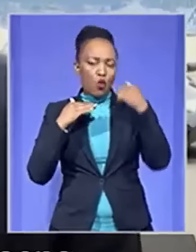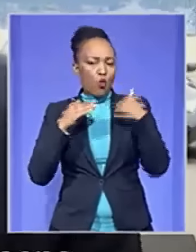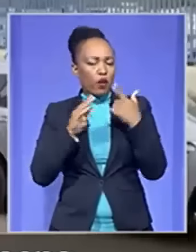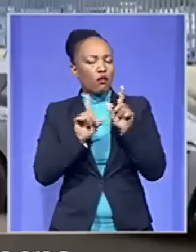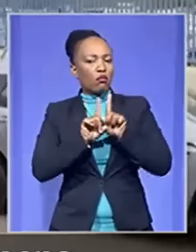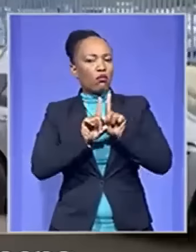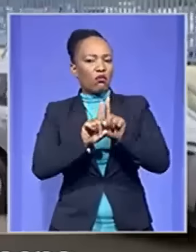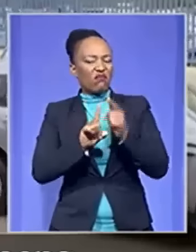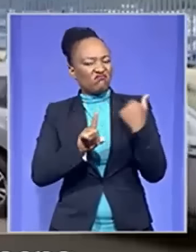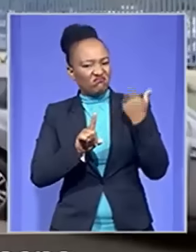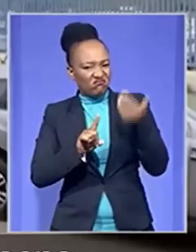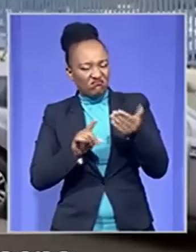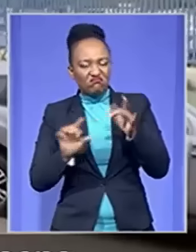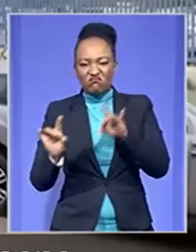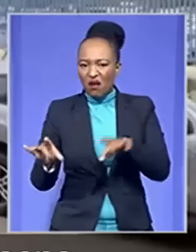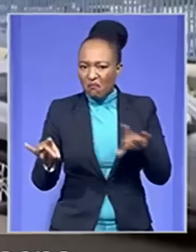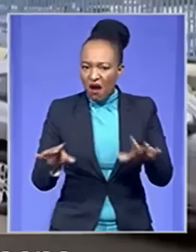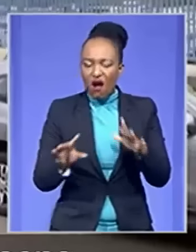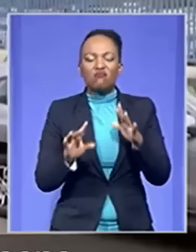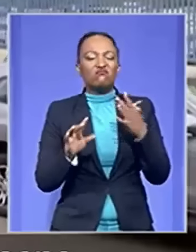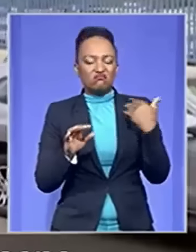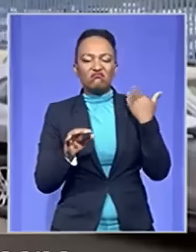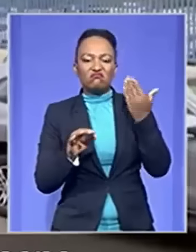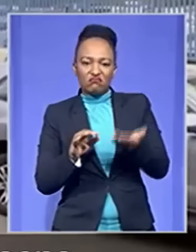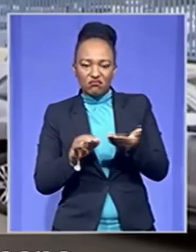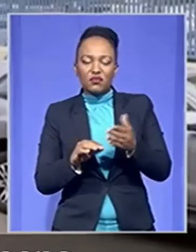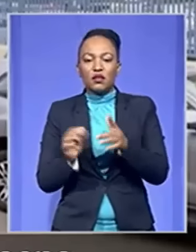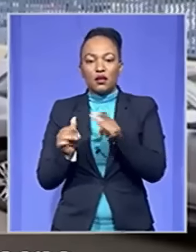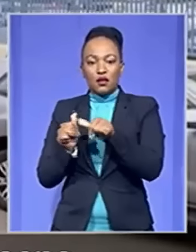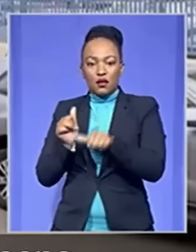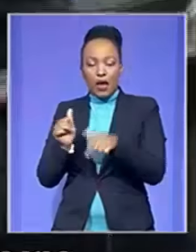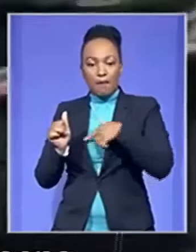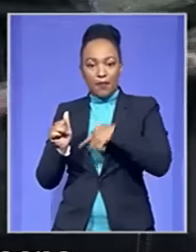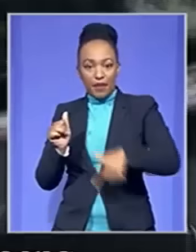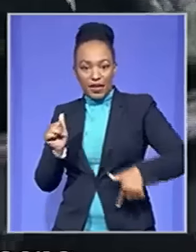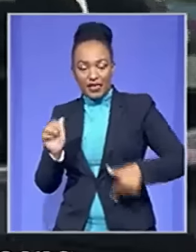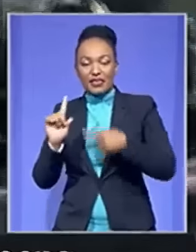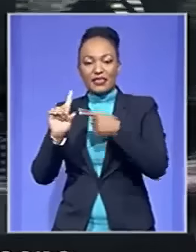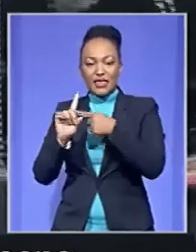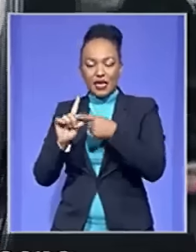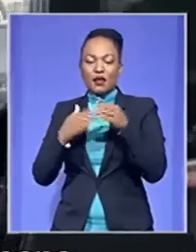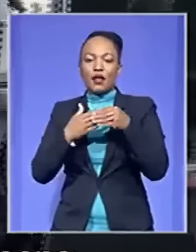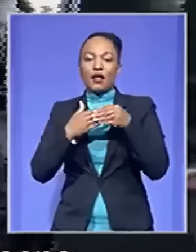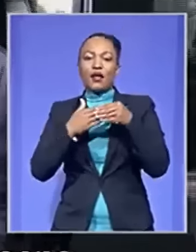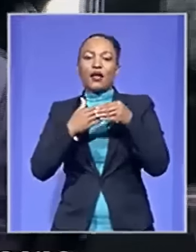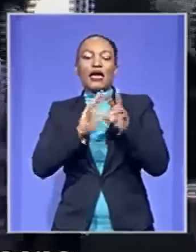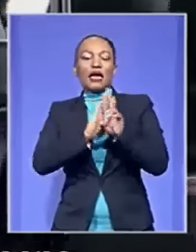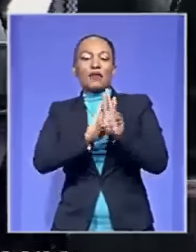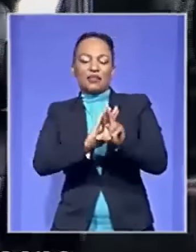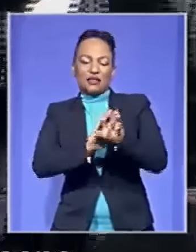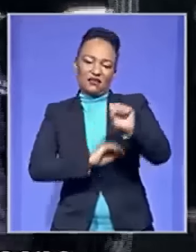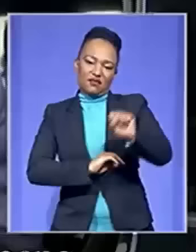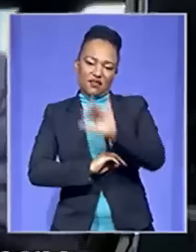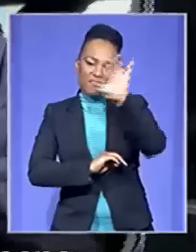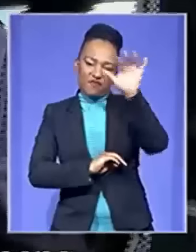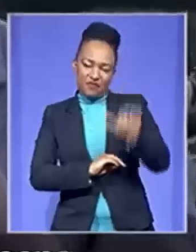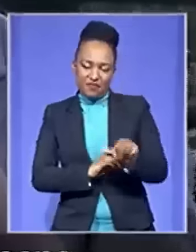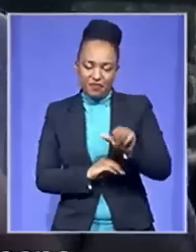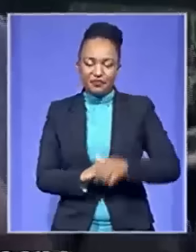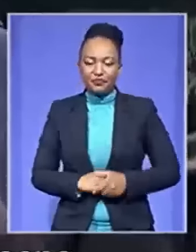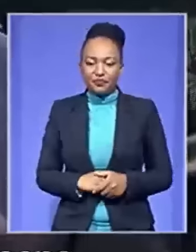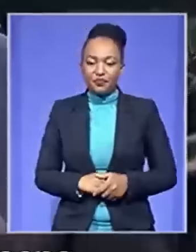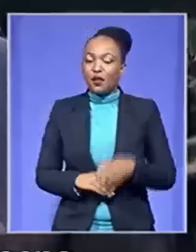together. Motlatsa mo presidente wa naga ya Afrika Borwa o ne a emetse Afrika Borwa. We are here to support. We